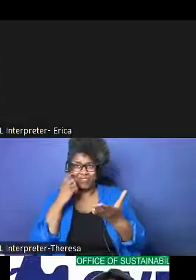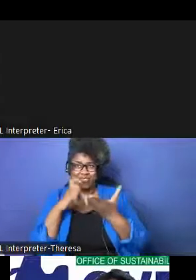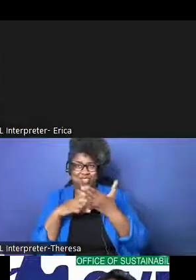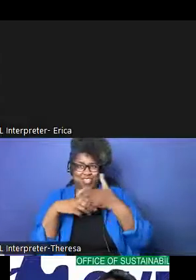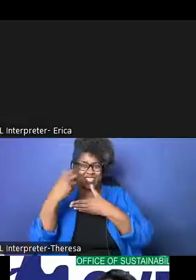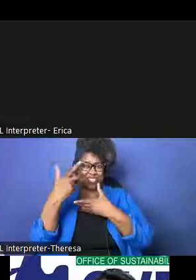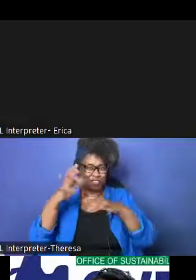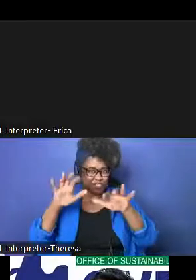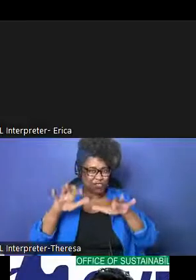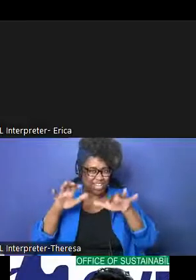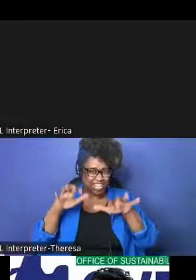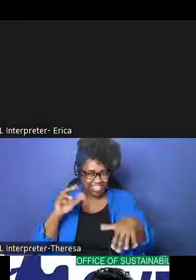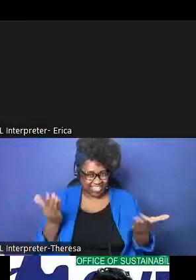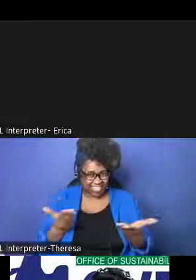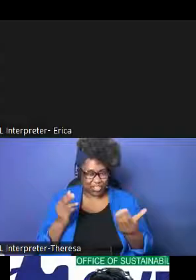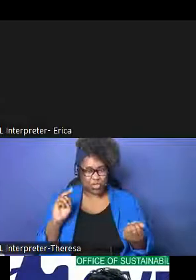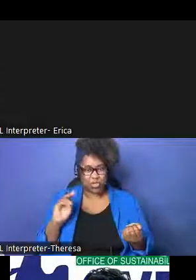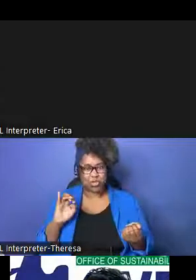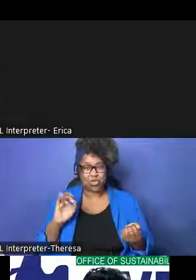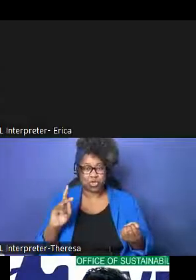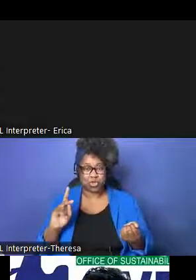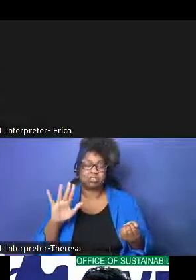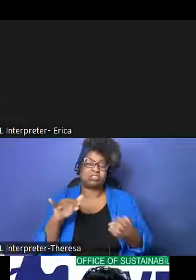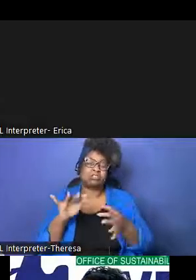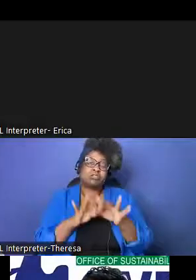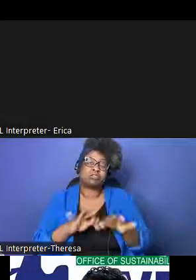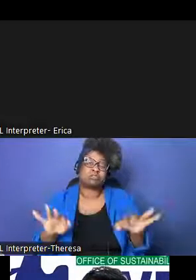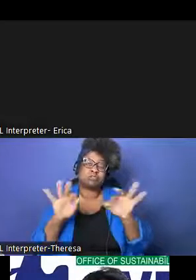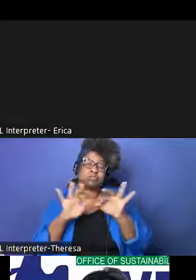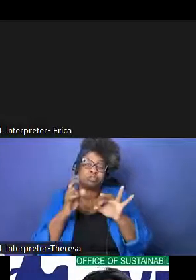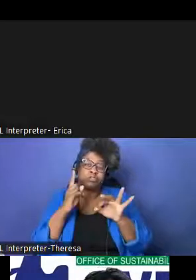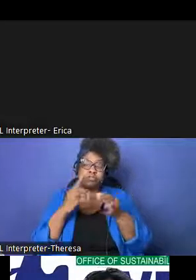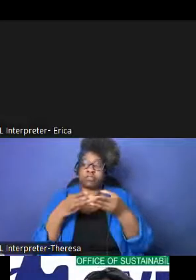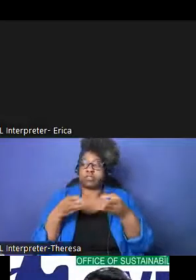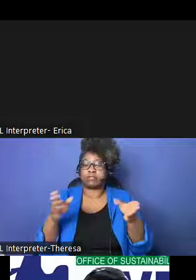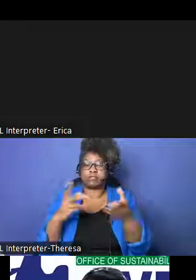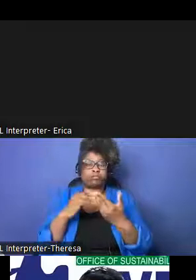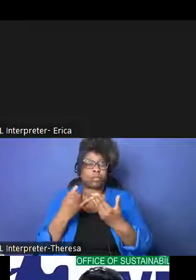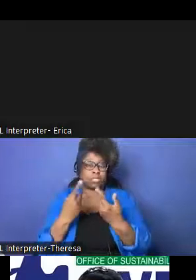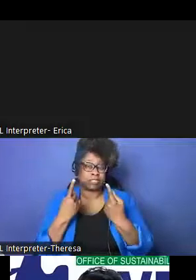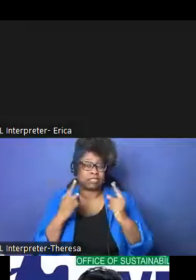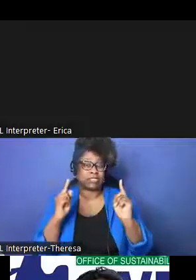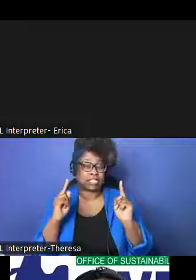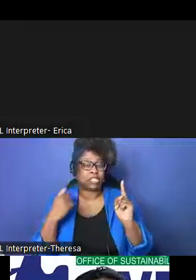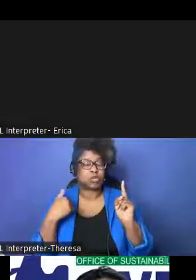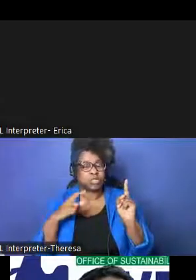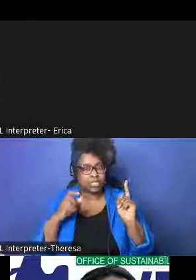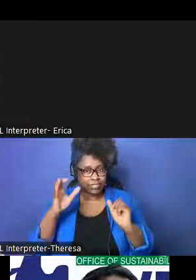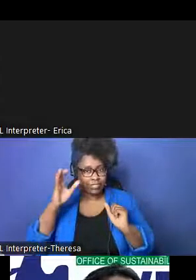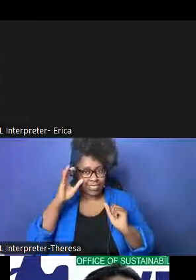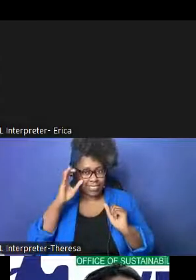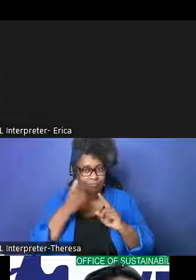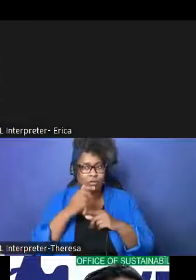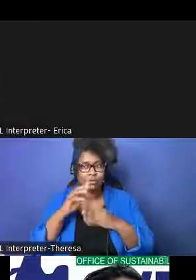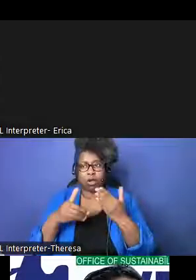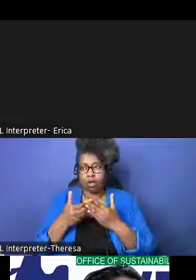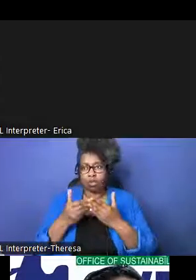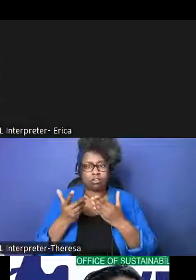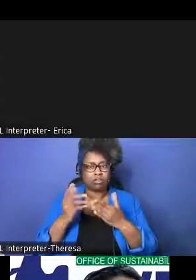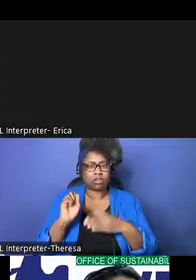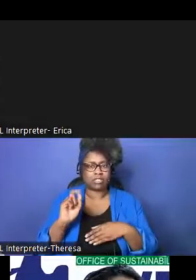Newark. And it is extremely critical to the overall success of our project that we hear from all of our key stakeholders.